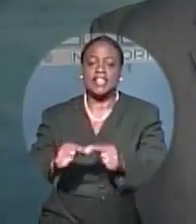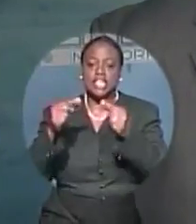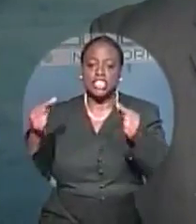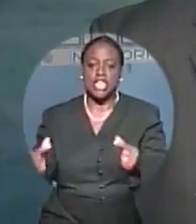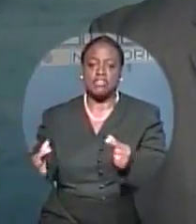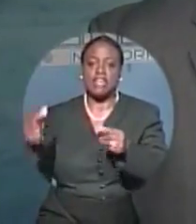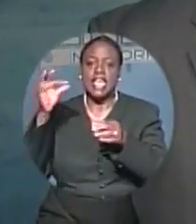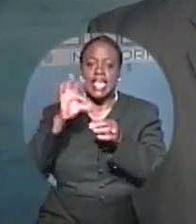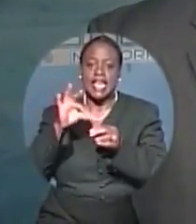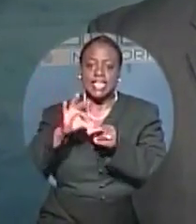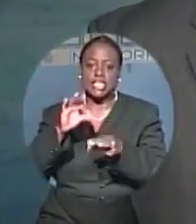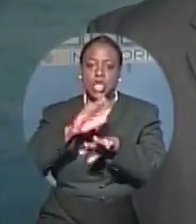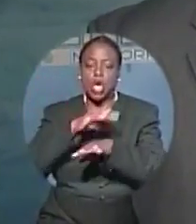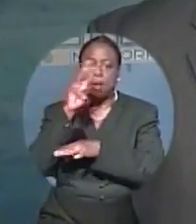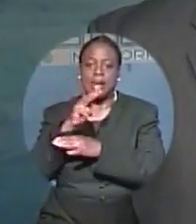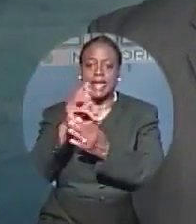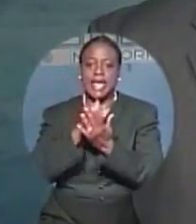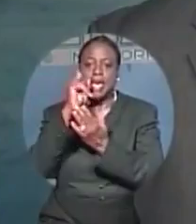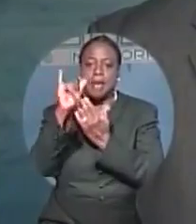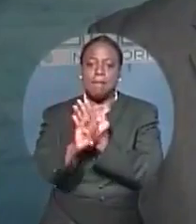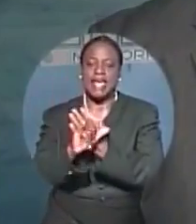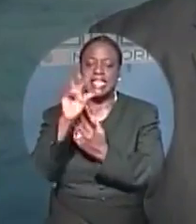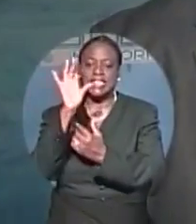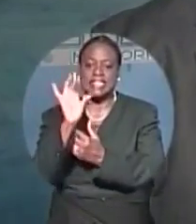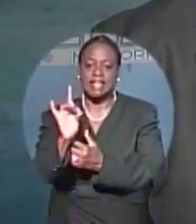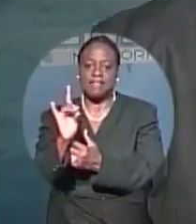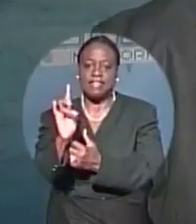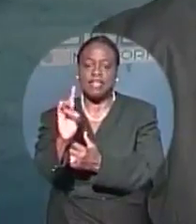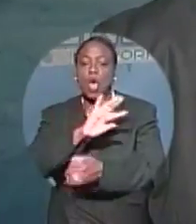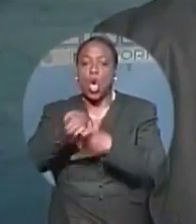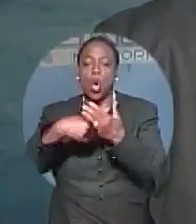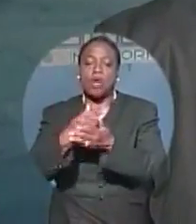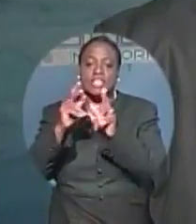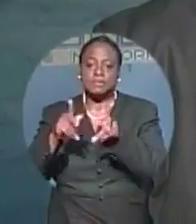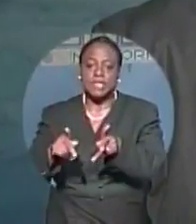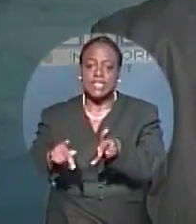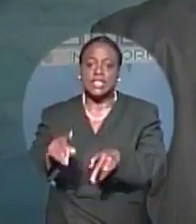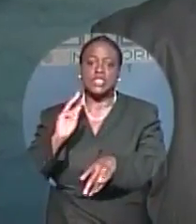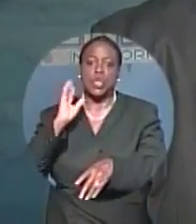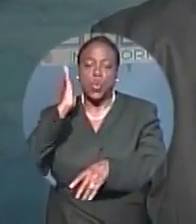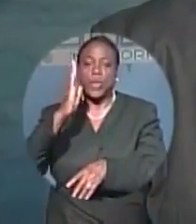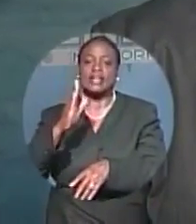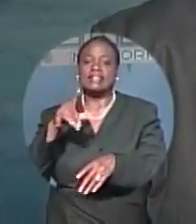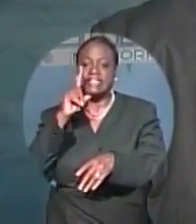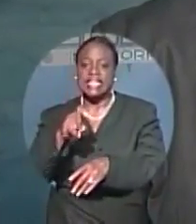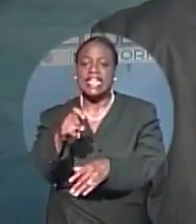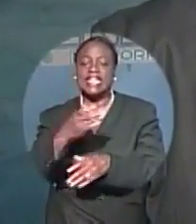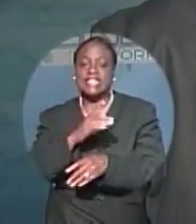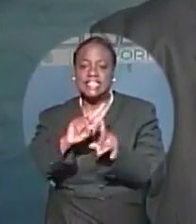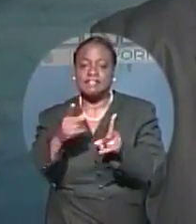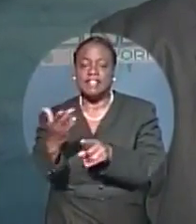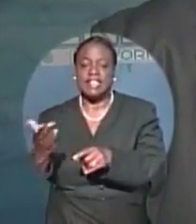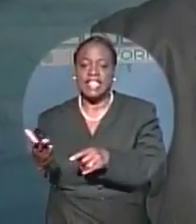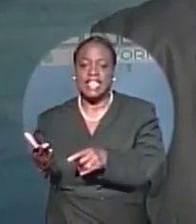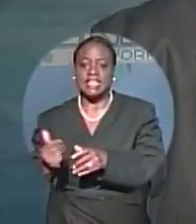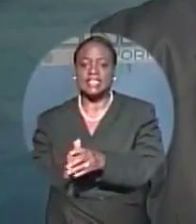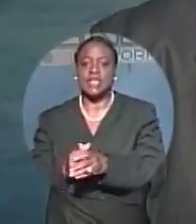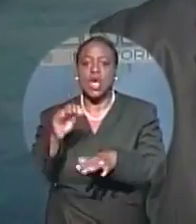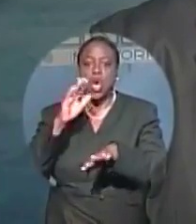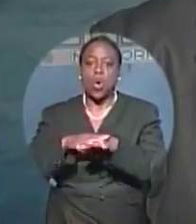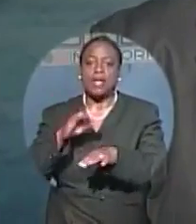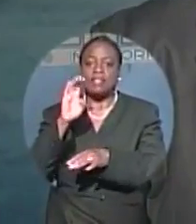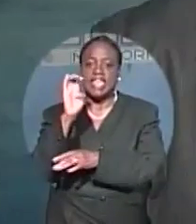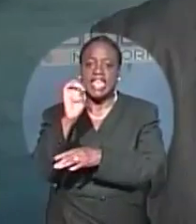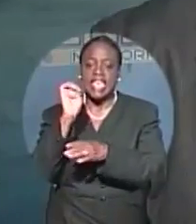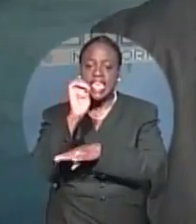Monday, May 7th. Now, those seeking office have to comply with a number of legal prerequisites. On the eve of nomination day, Ajenea Noel Ferguson